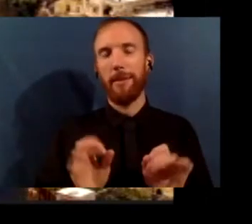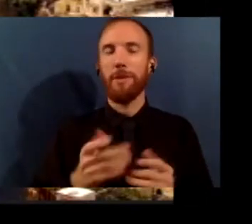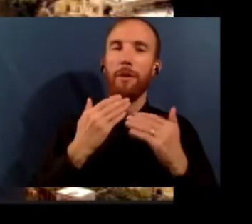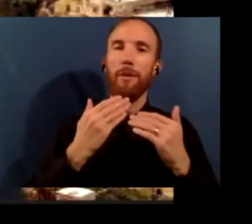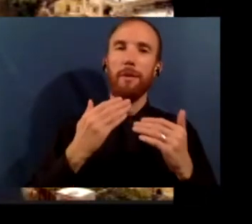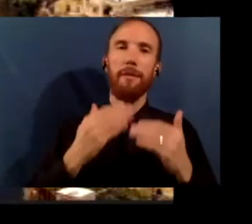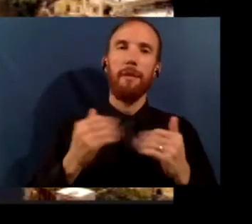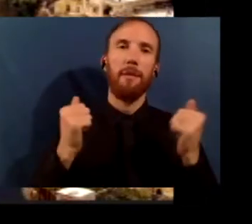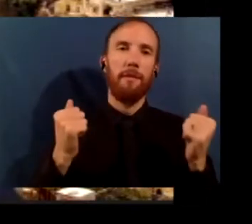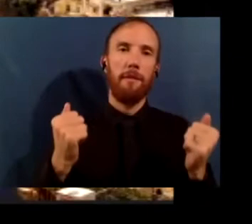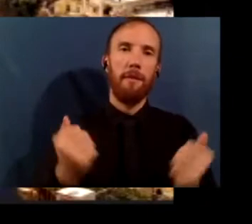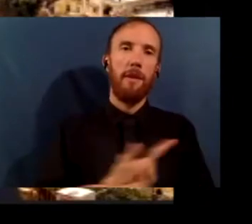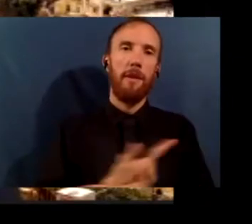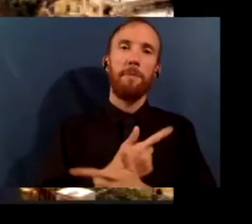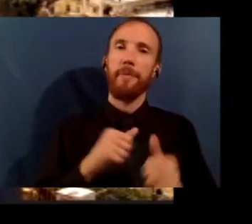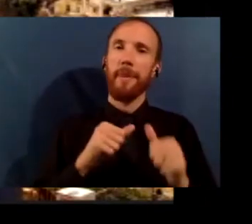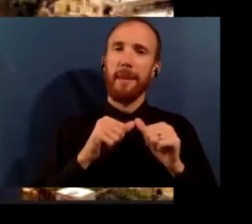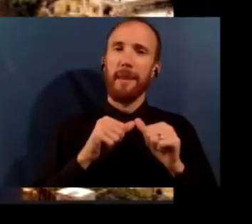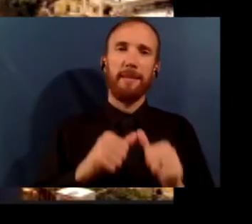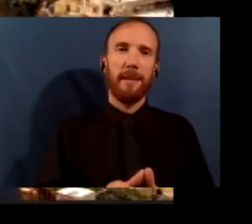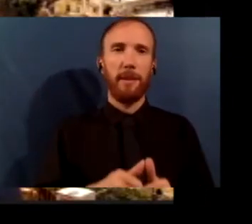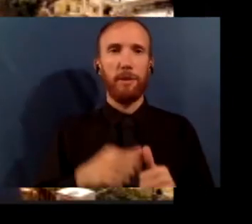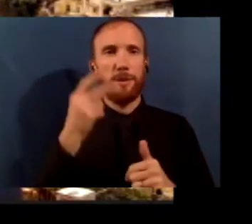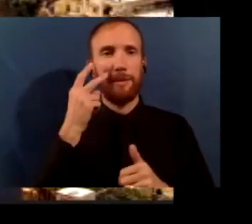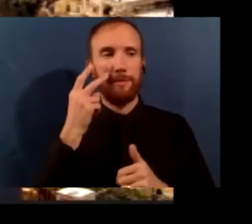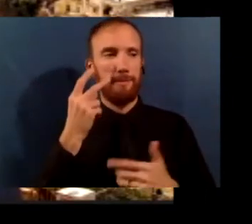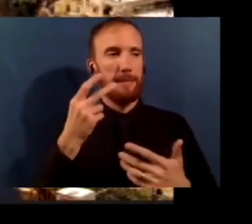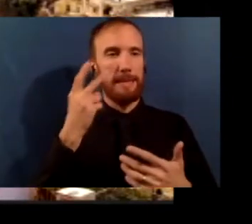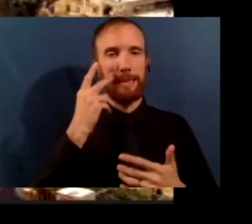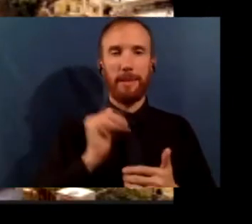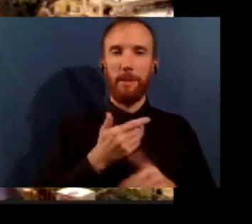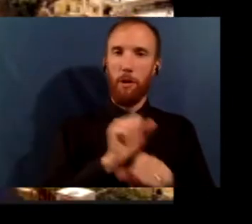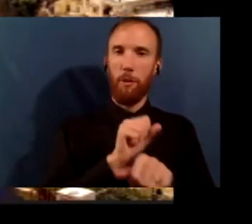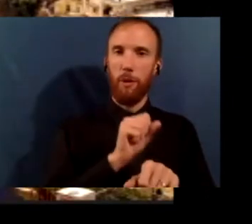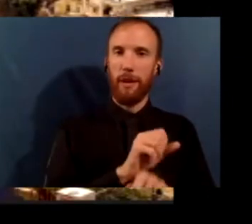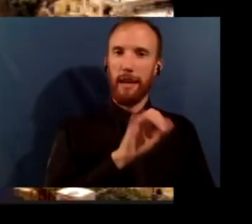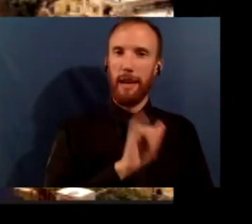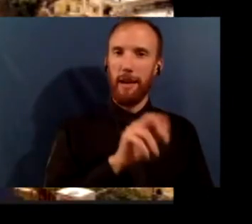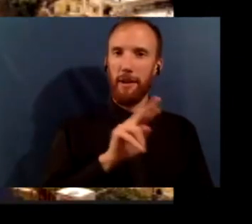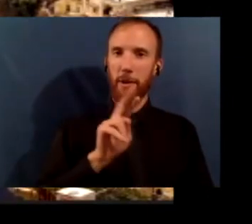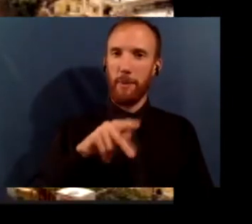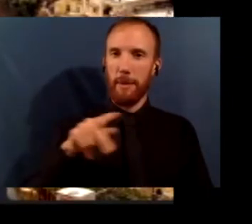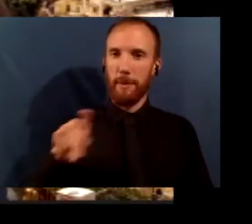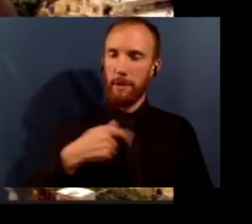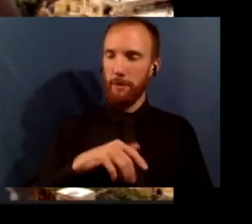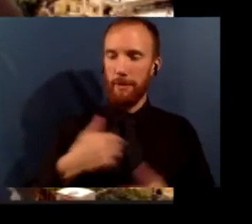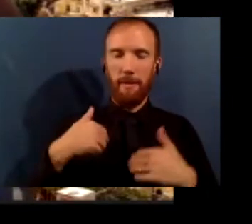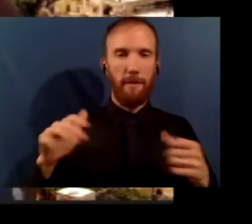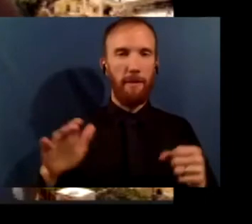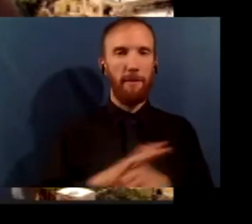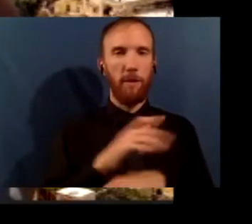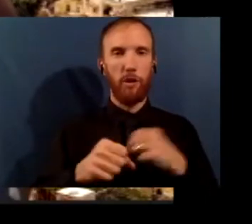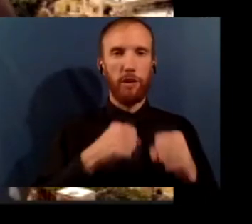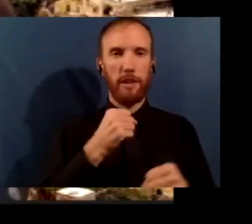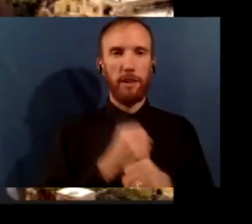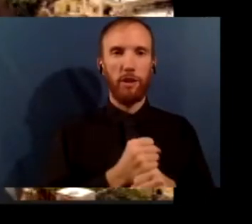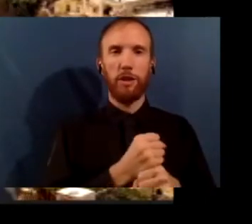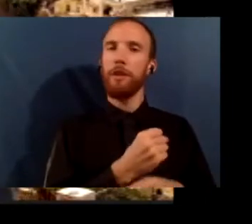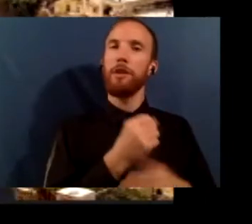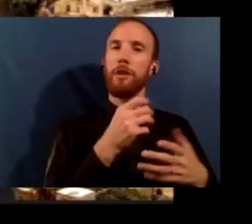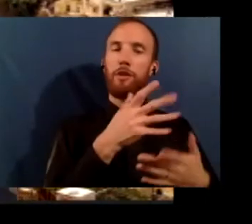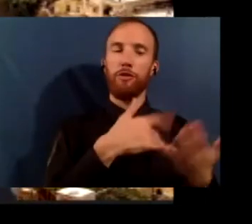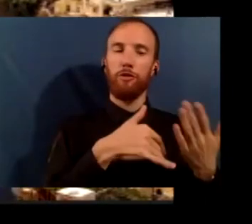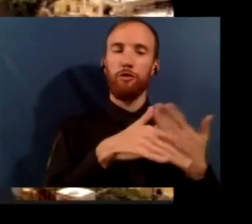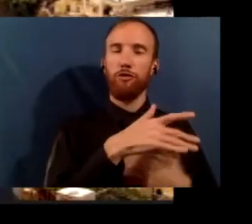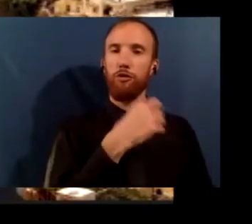all. Continue to follow the work of IRRPP. We're doing an entire year on social movement-led research, and